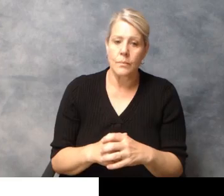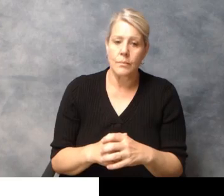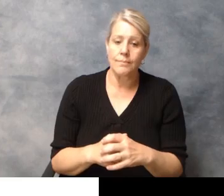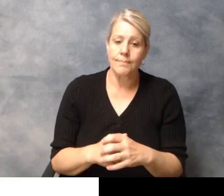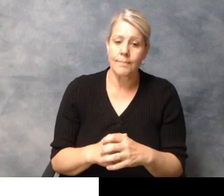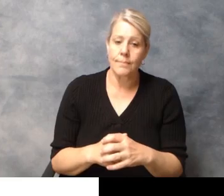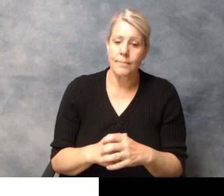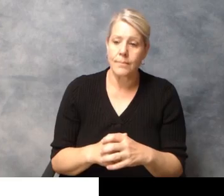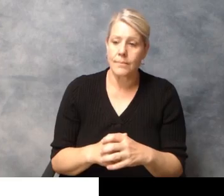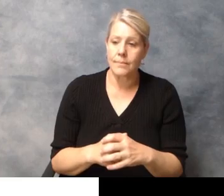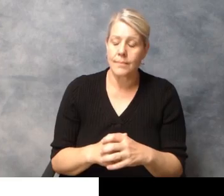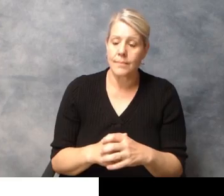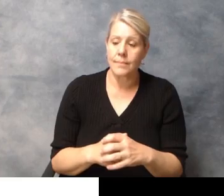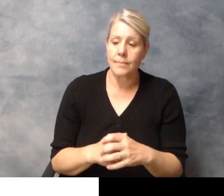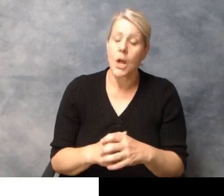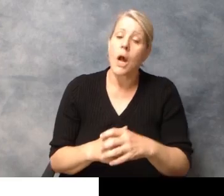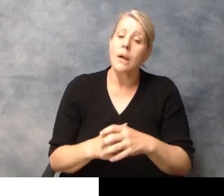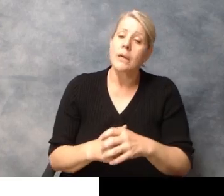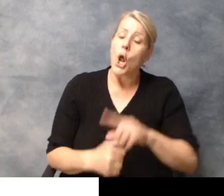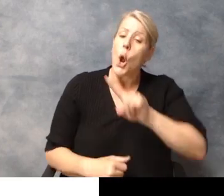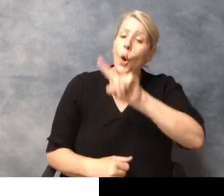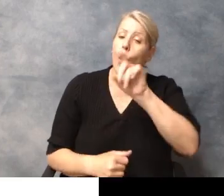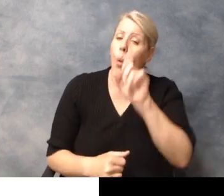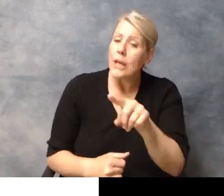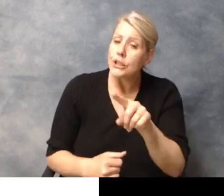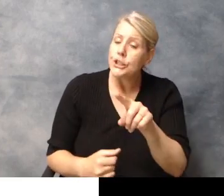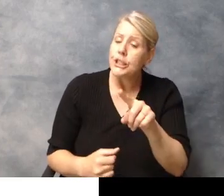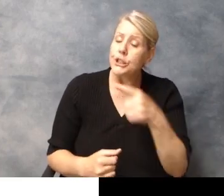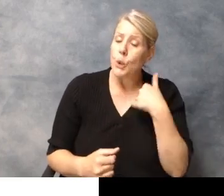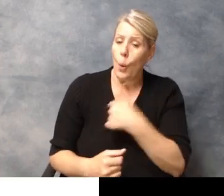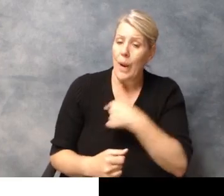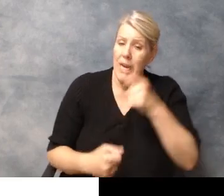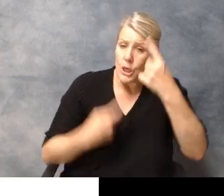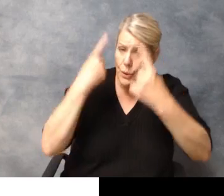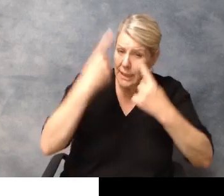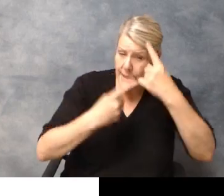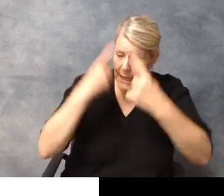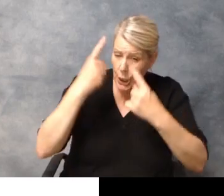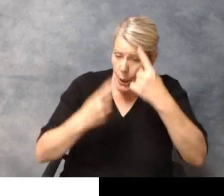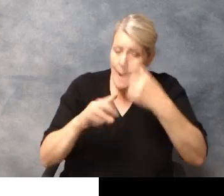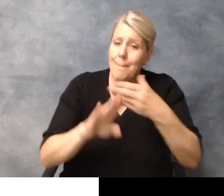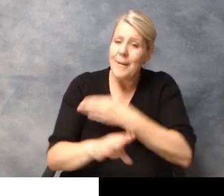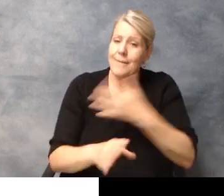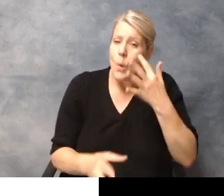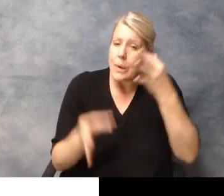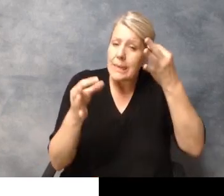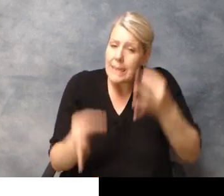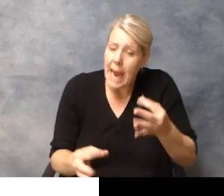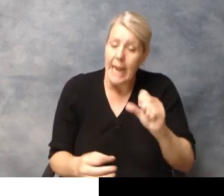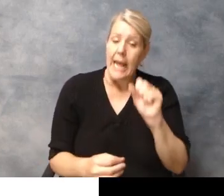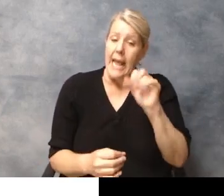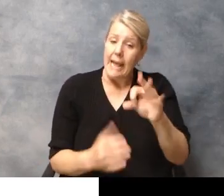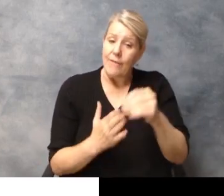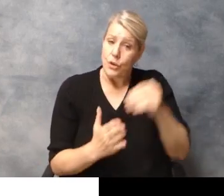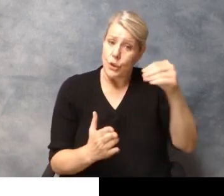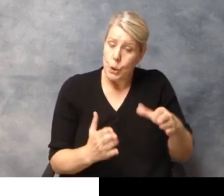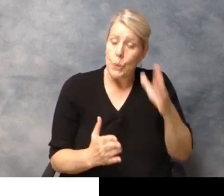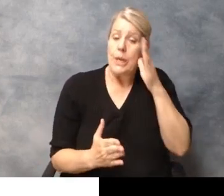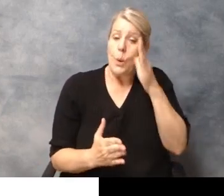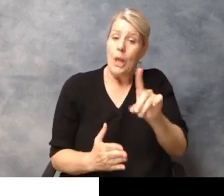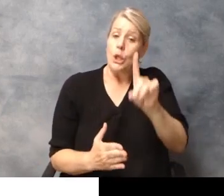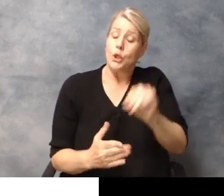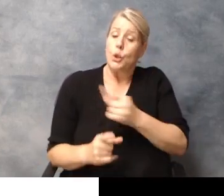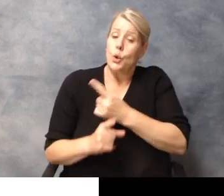Questions as you as a member of the ARC should consider when determining whether your student can participate in the regular state assessment